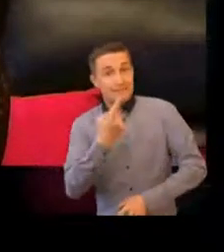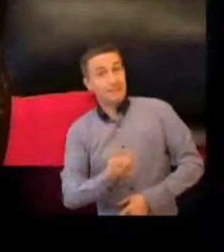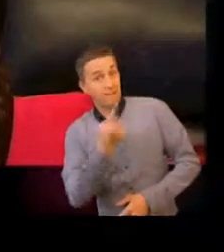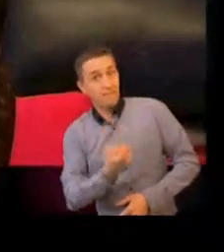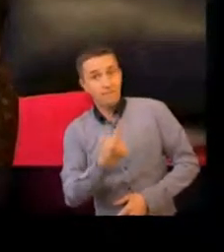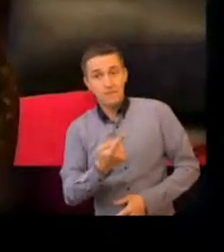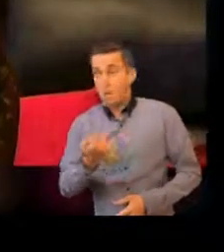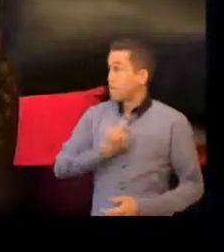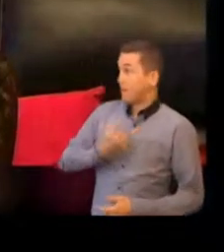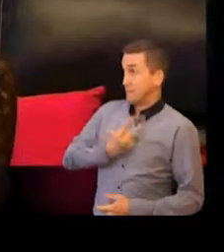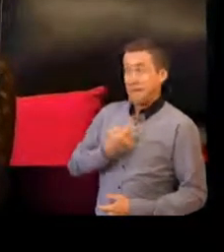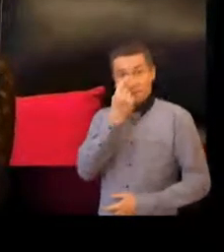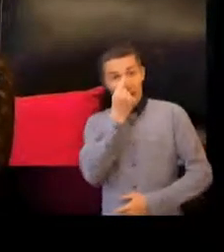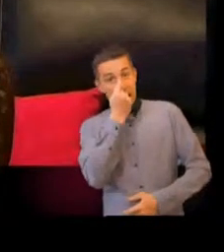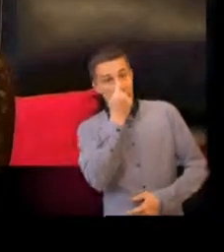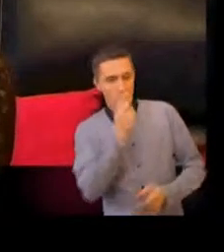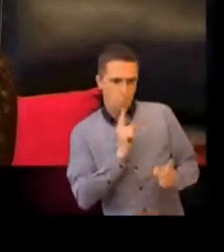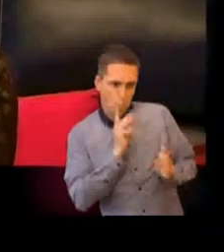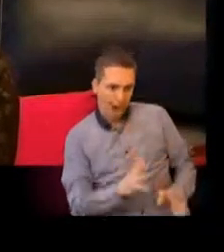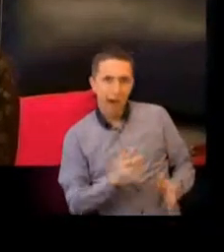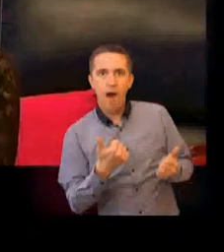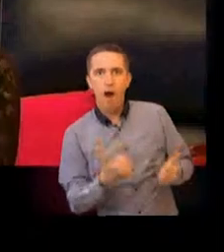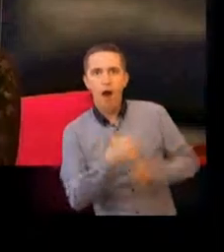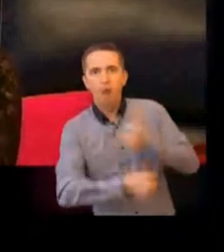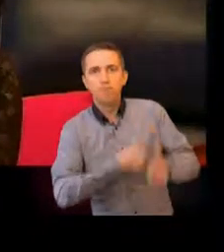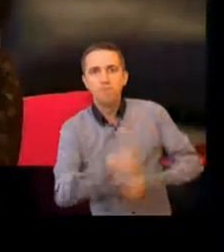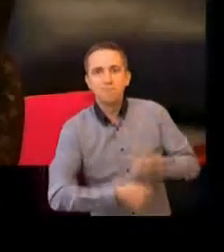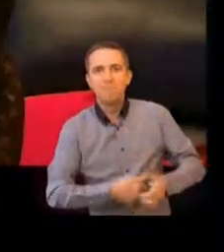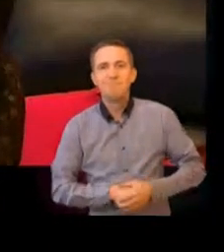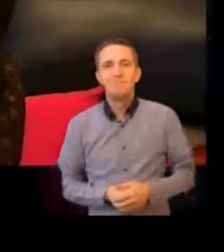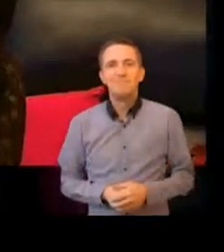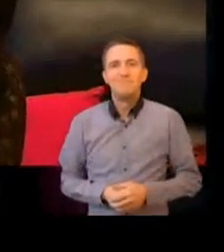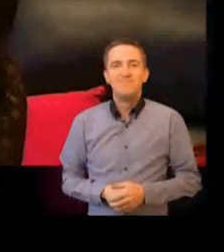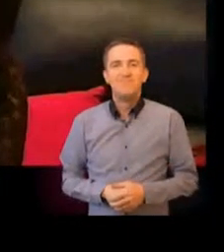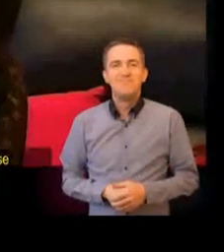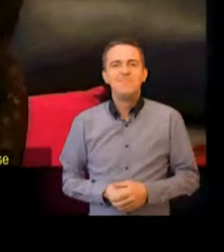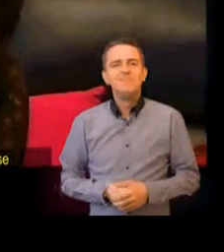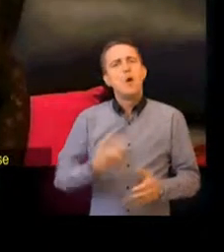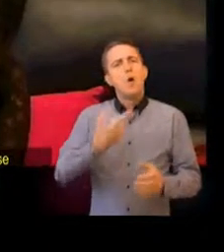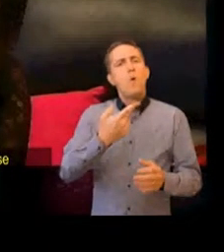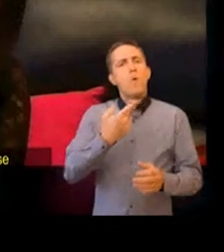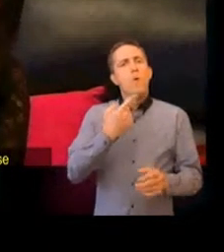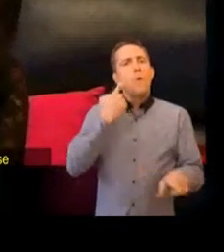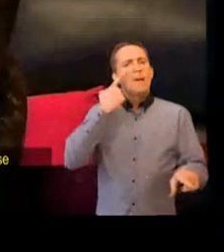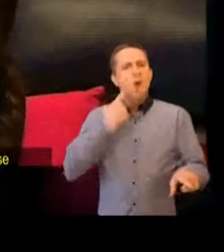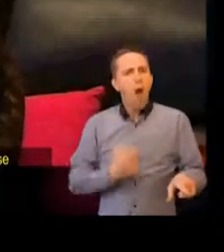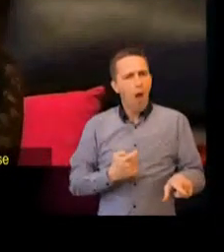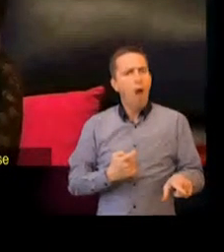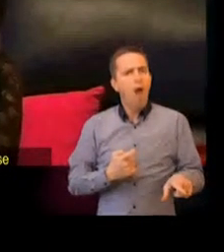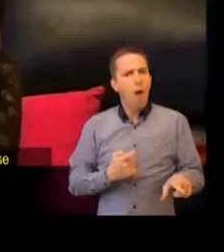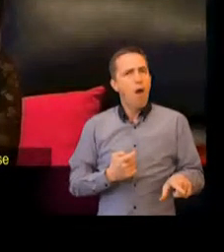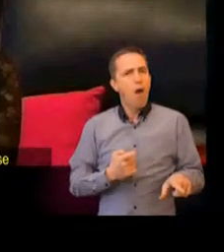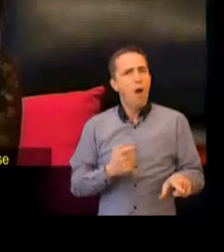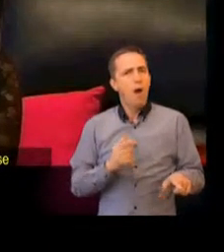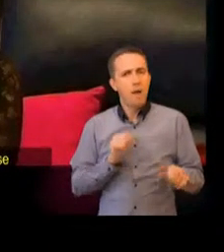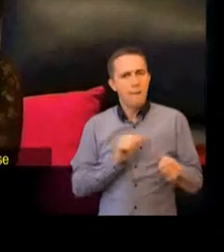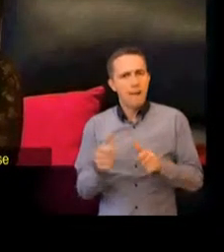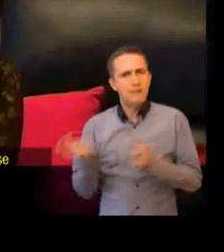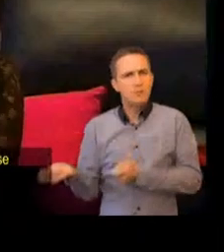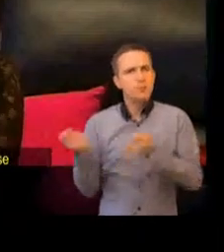Mm-hmm. Just what? And now that she's got a wee bit older, she's more playing with outside on the trampoline